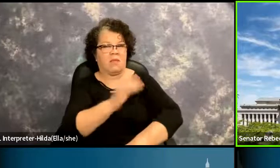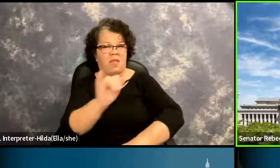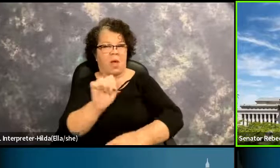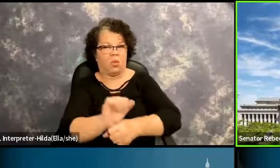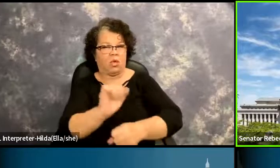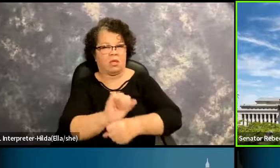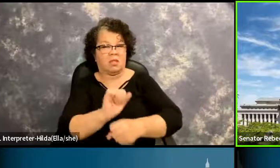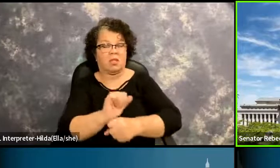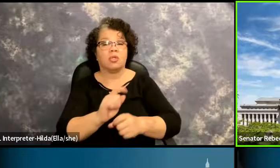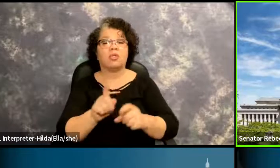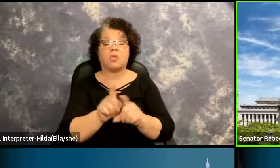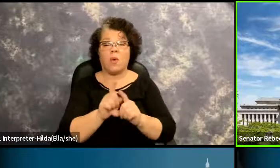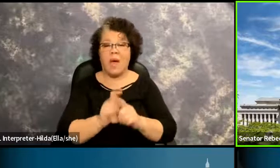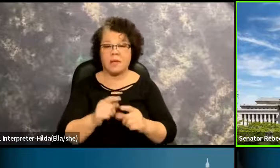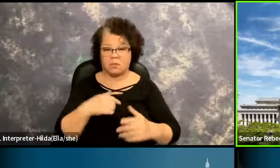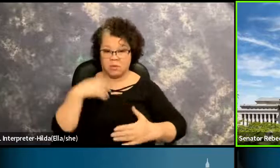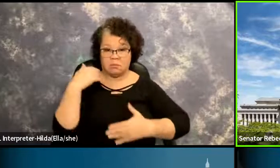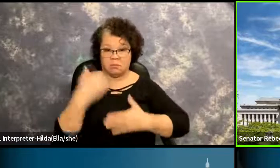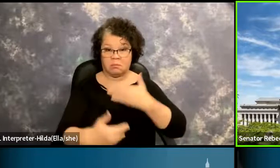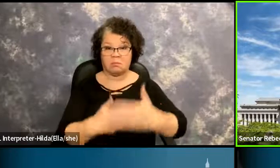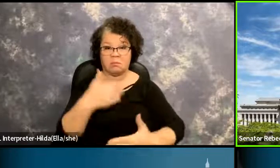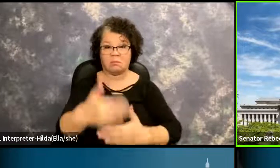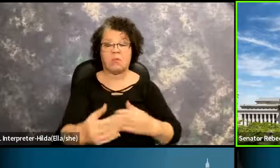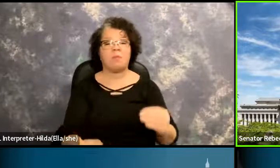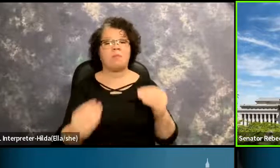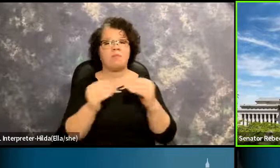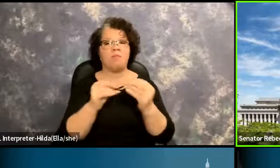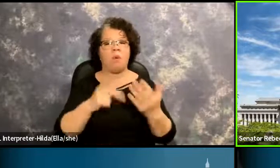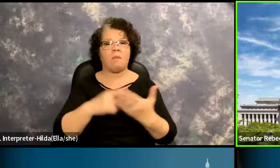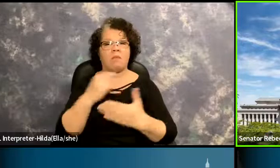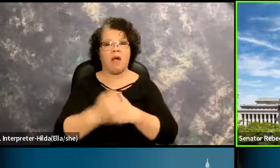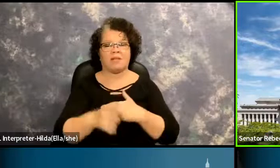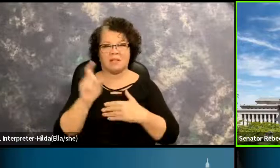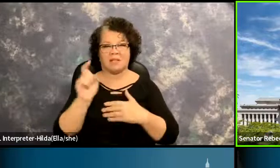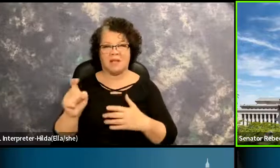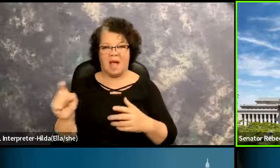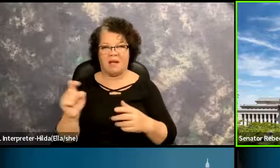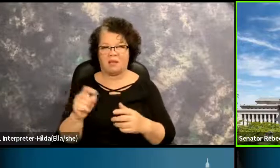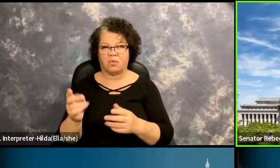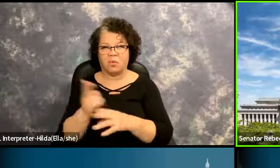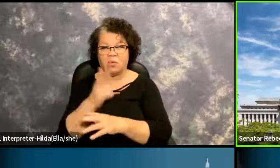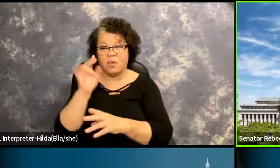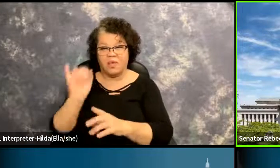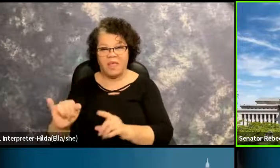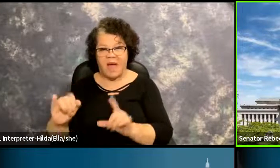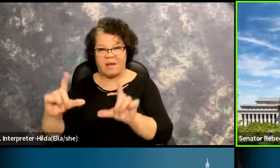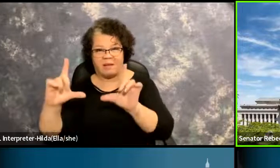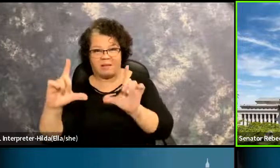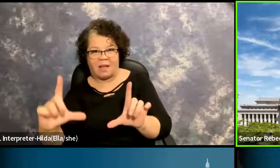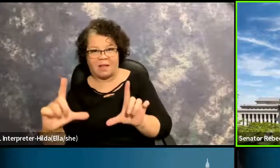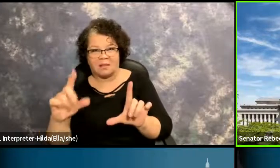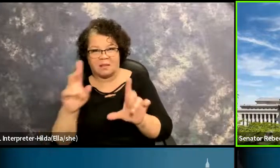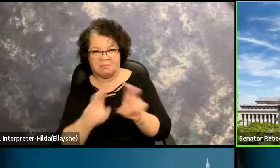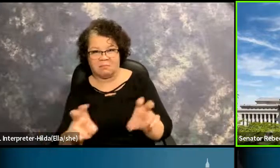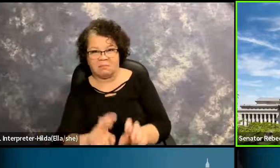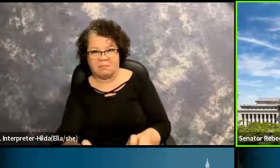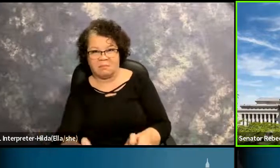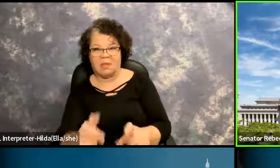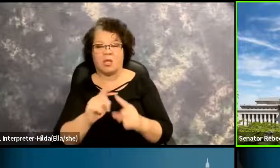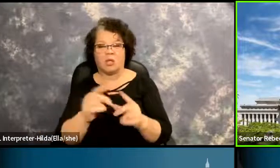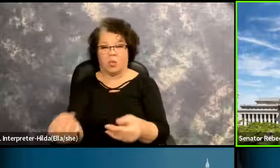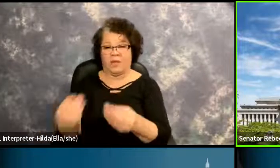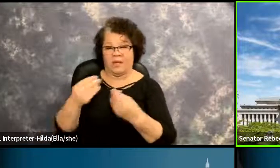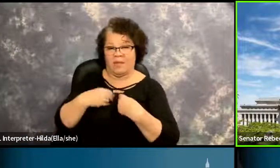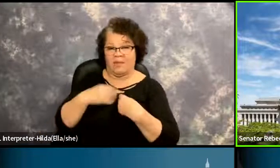move along, more projects will have to go through that analysis and be able to give us that